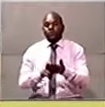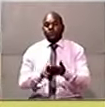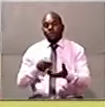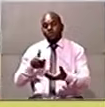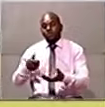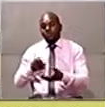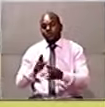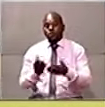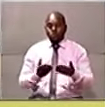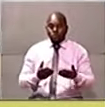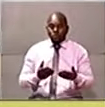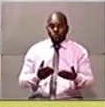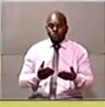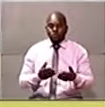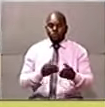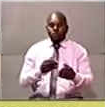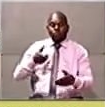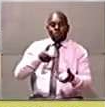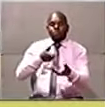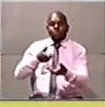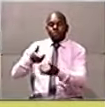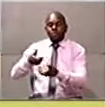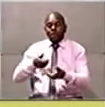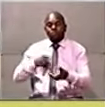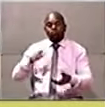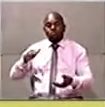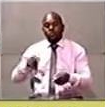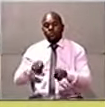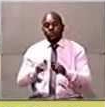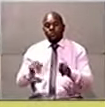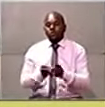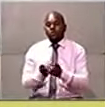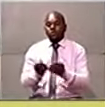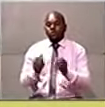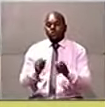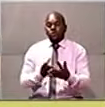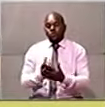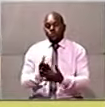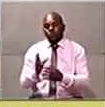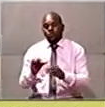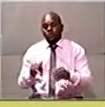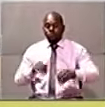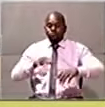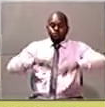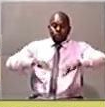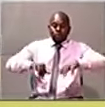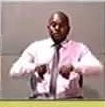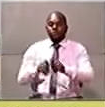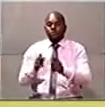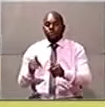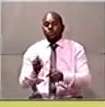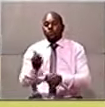they were using hydroponics where you plus water so that the solution, the nutrients can pass where the roots are. And we are using a